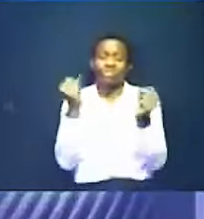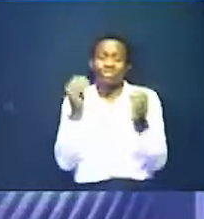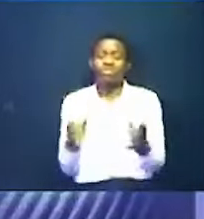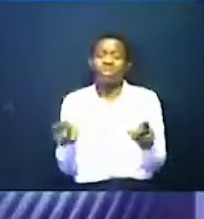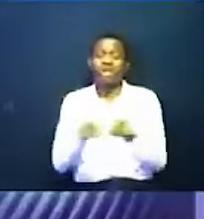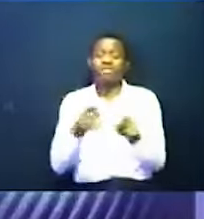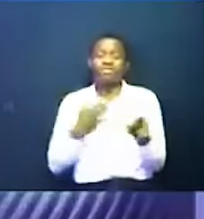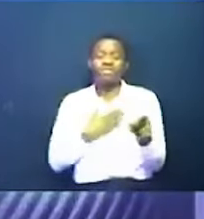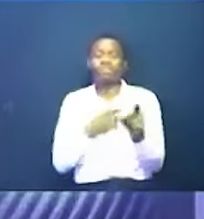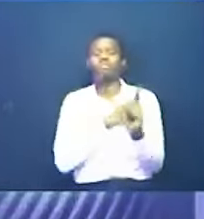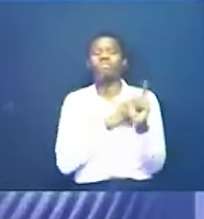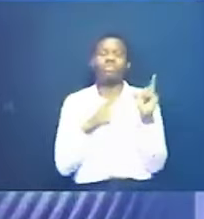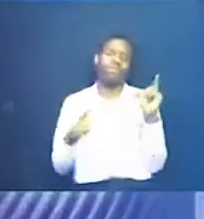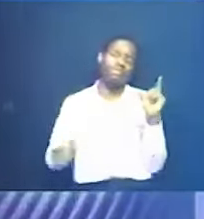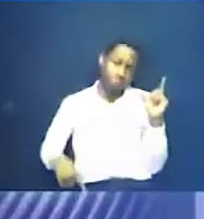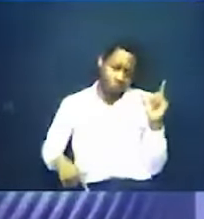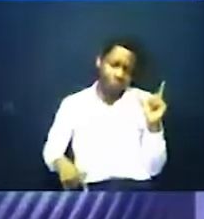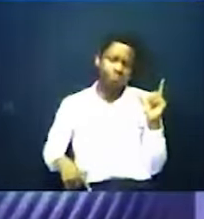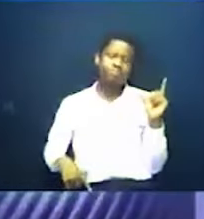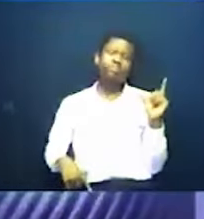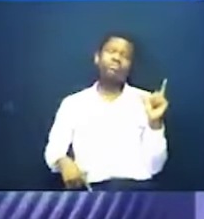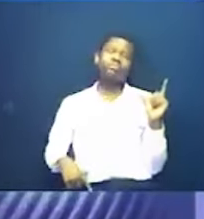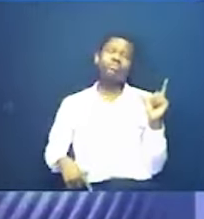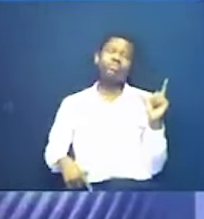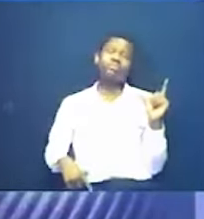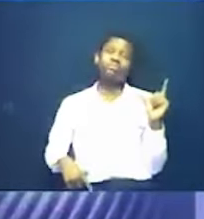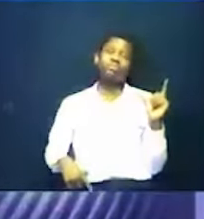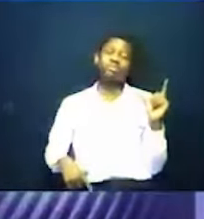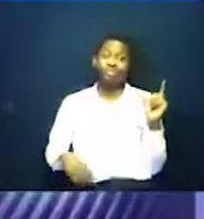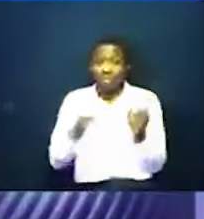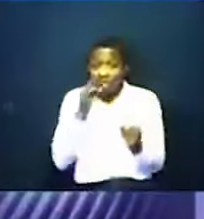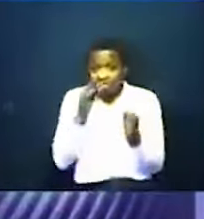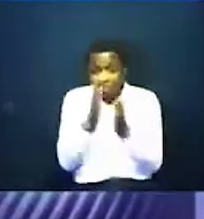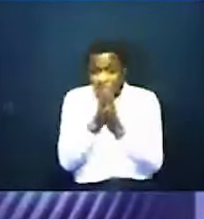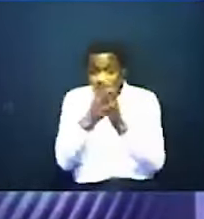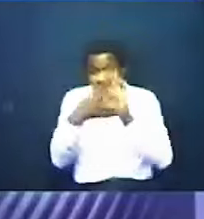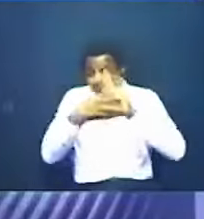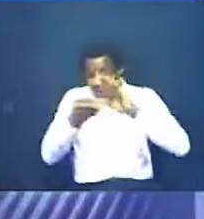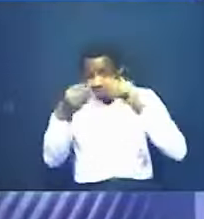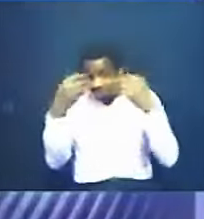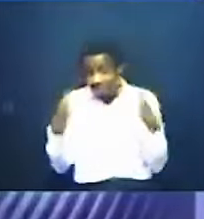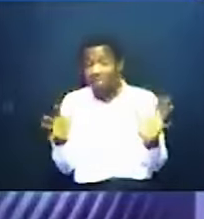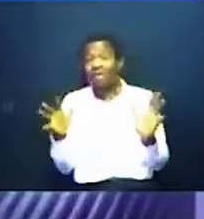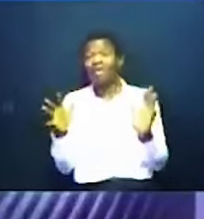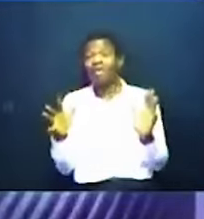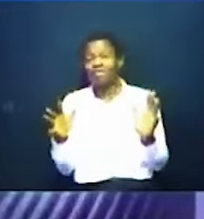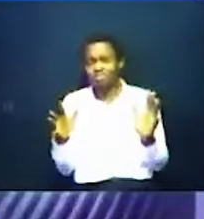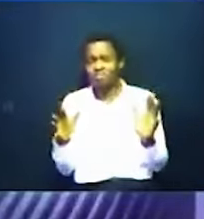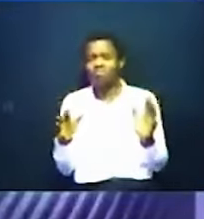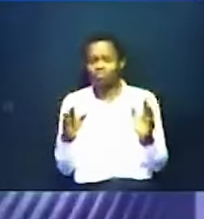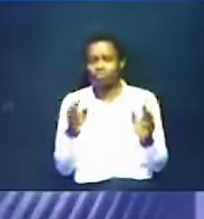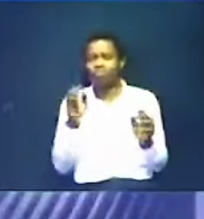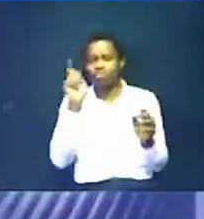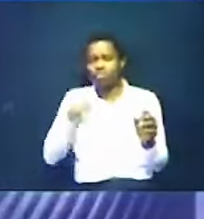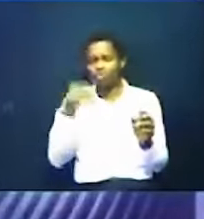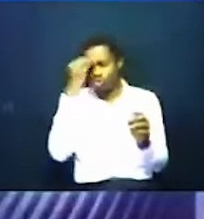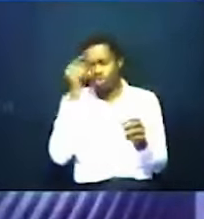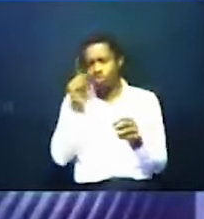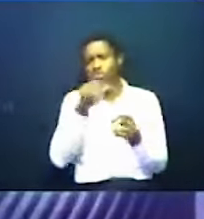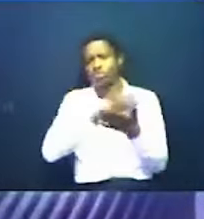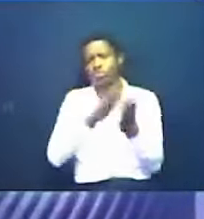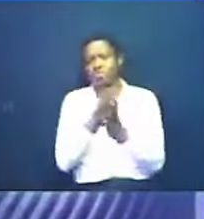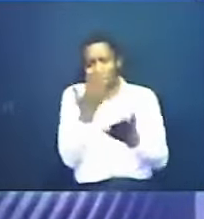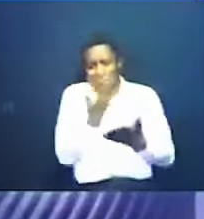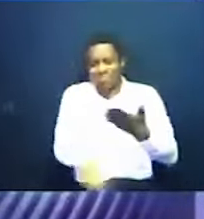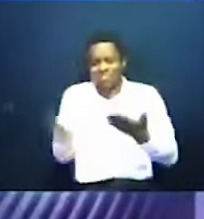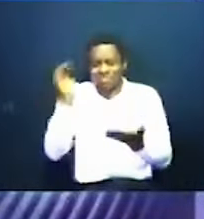ni awuwa sore no se me urade. You have prayed this prayer. I want you to know that you are born